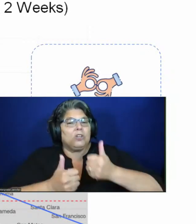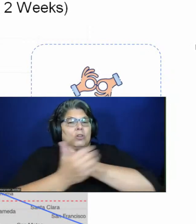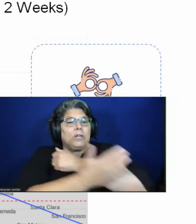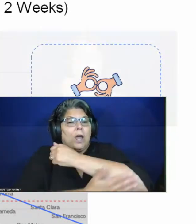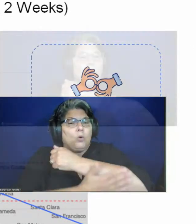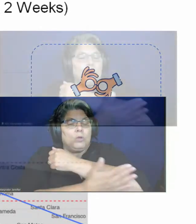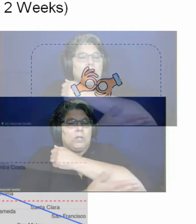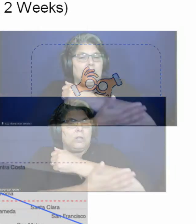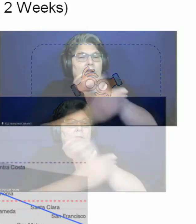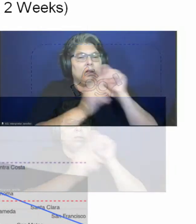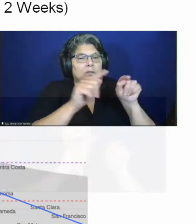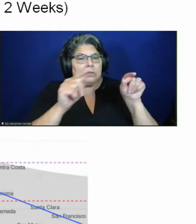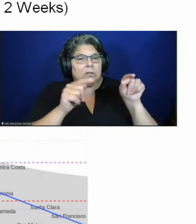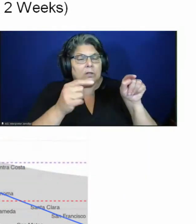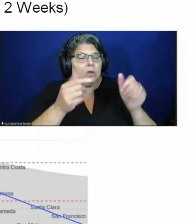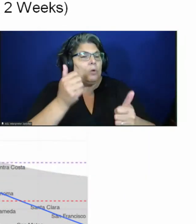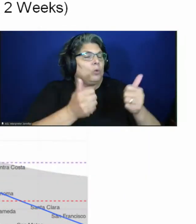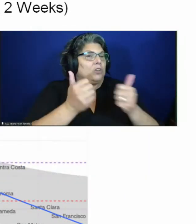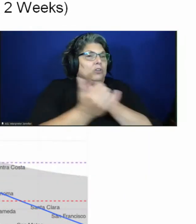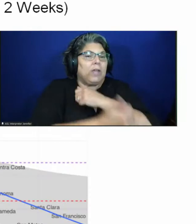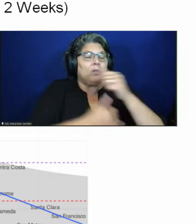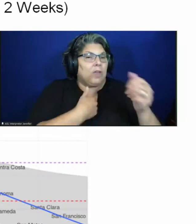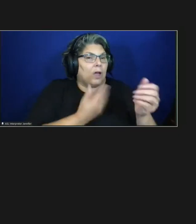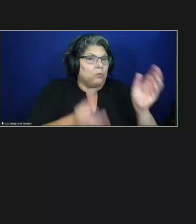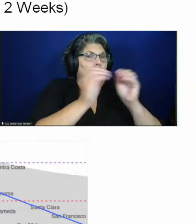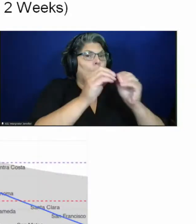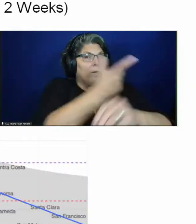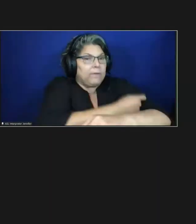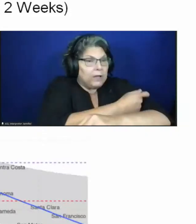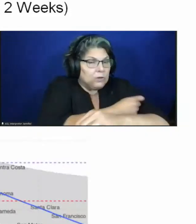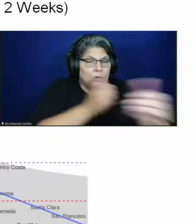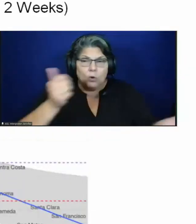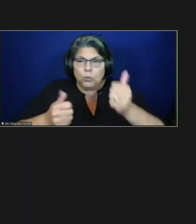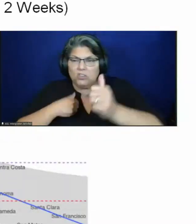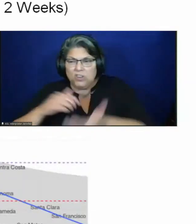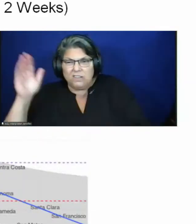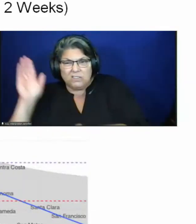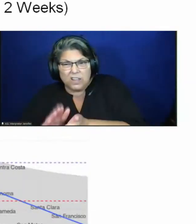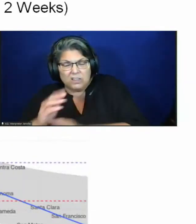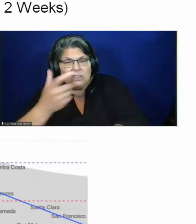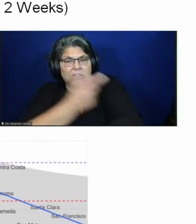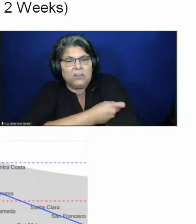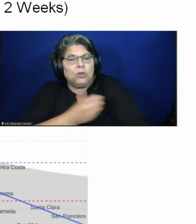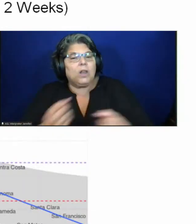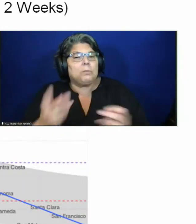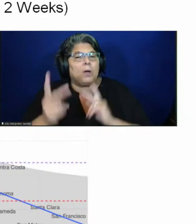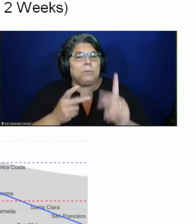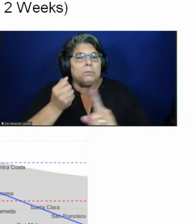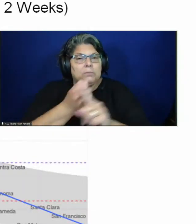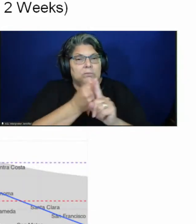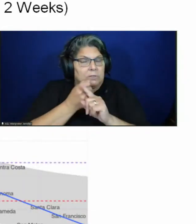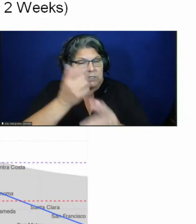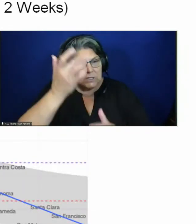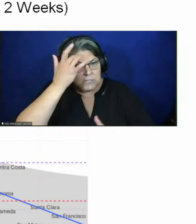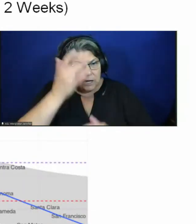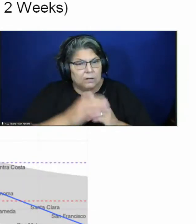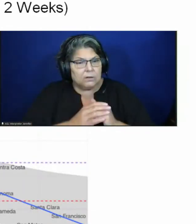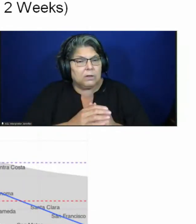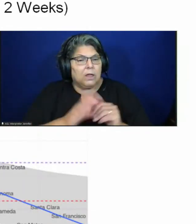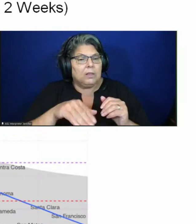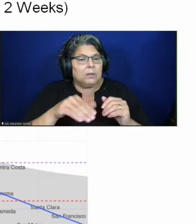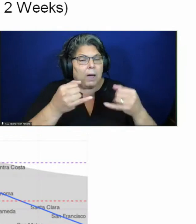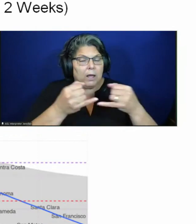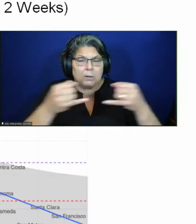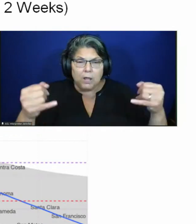more or less vaccinations and their rates of cases. So on the bottom line, we see